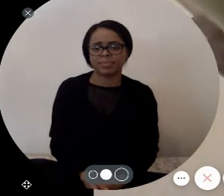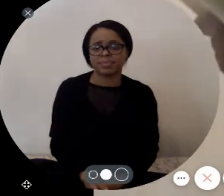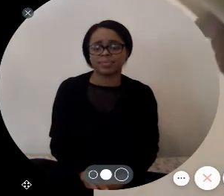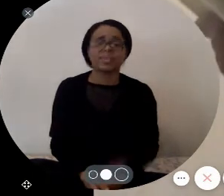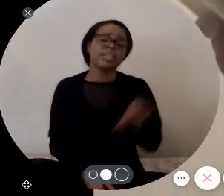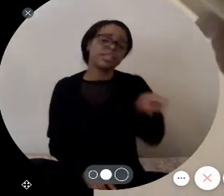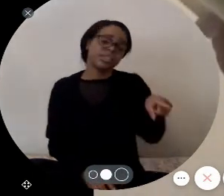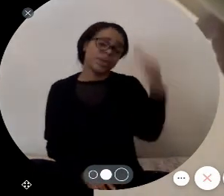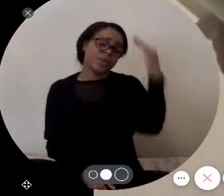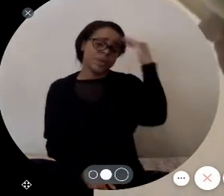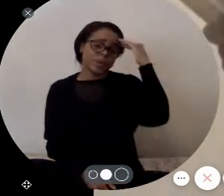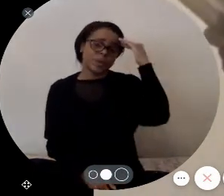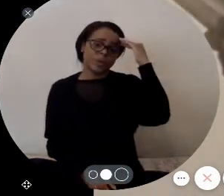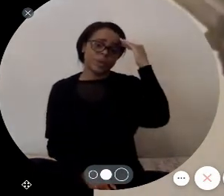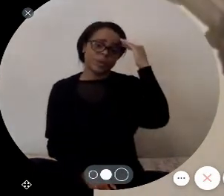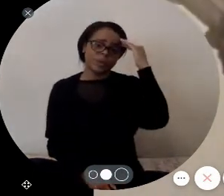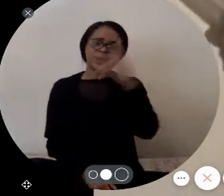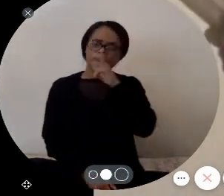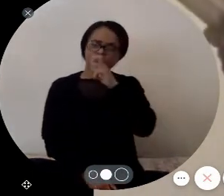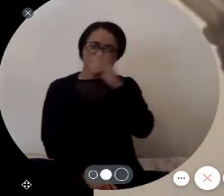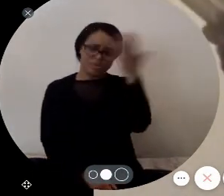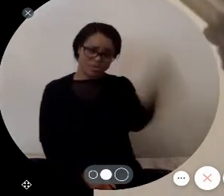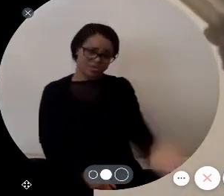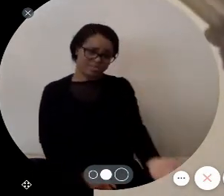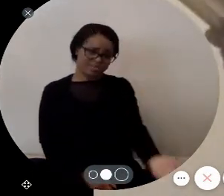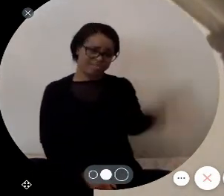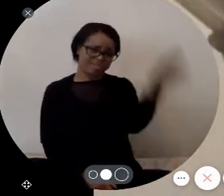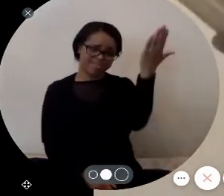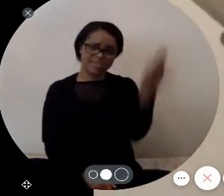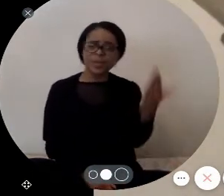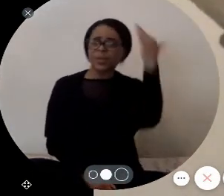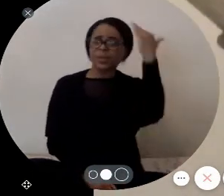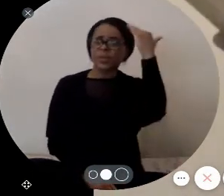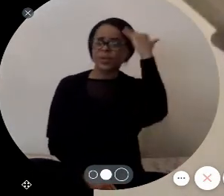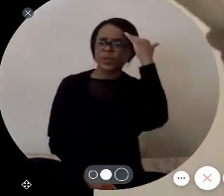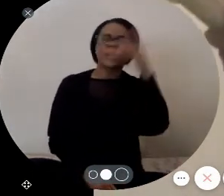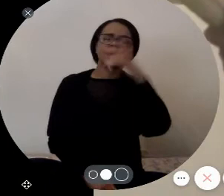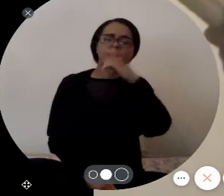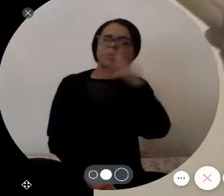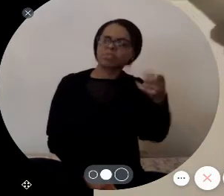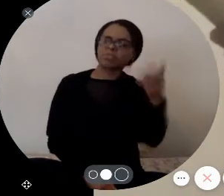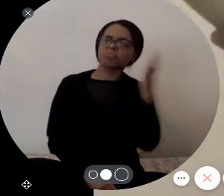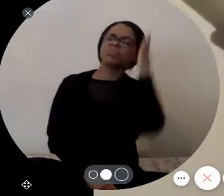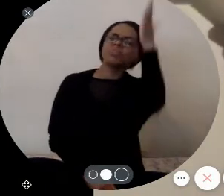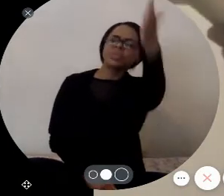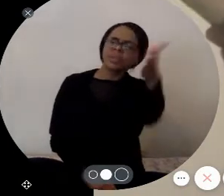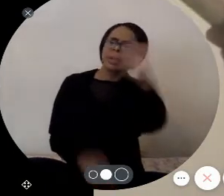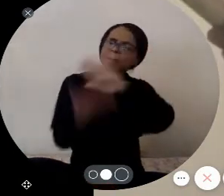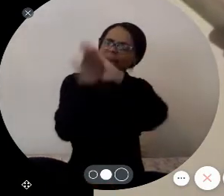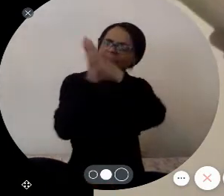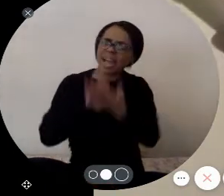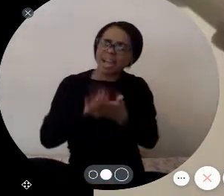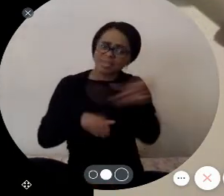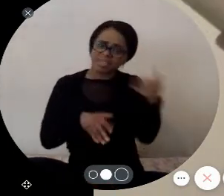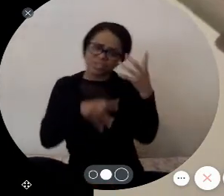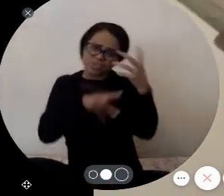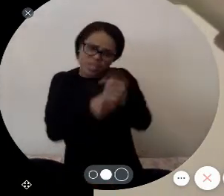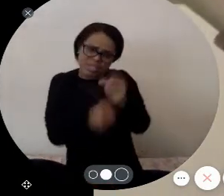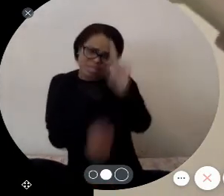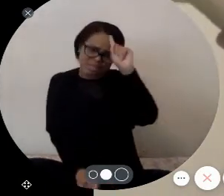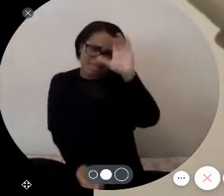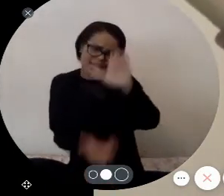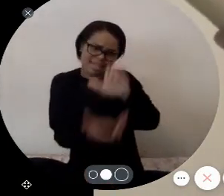She knew just who she was, knew who she could be, and this belief in herself